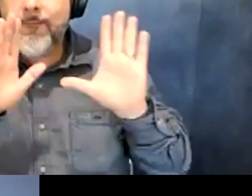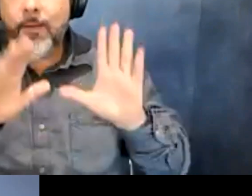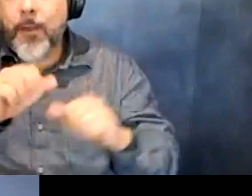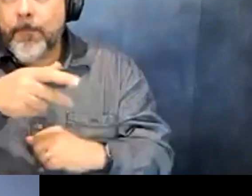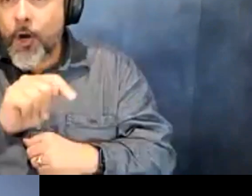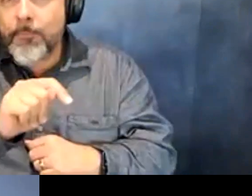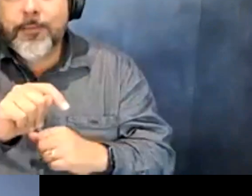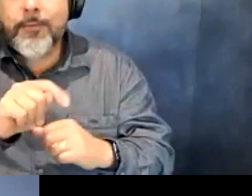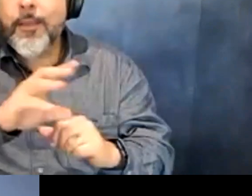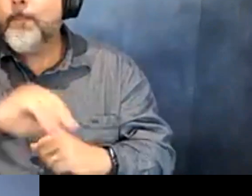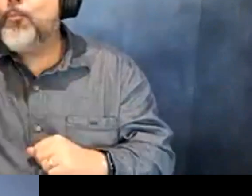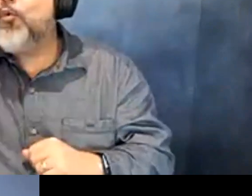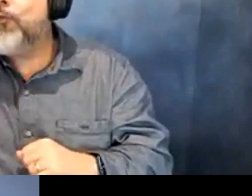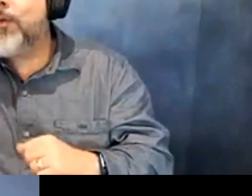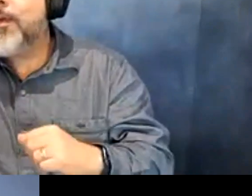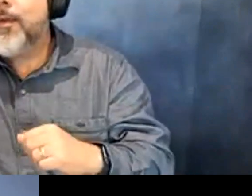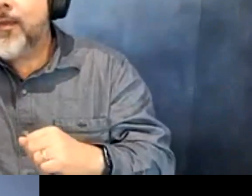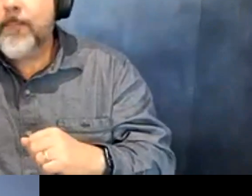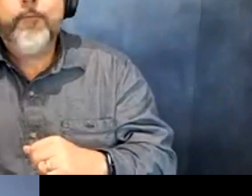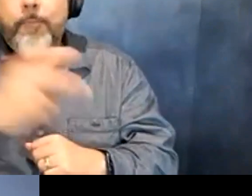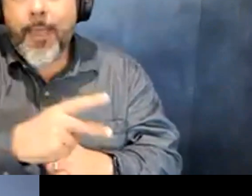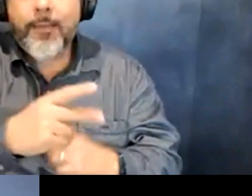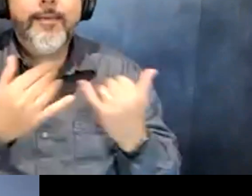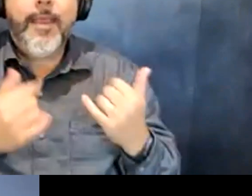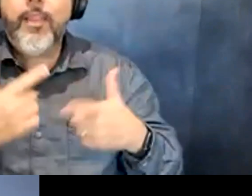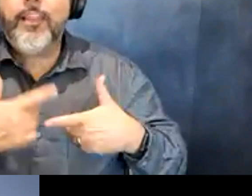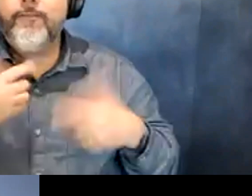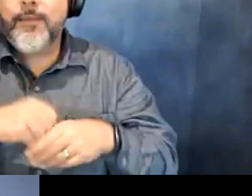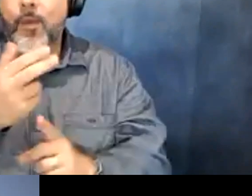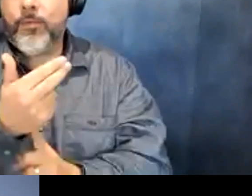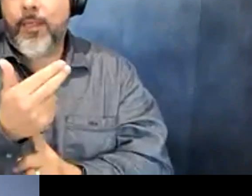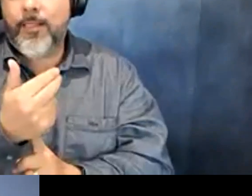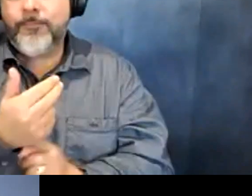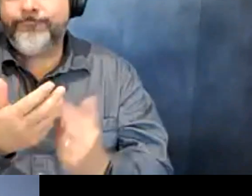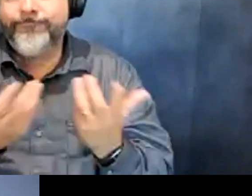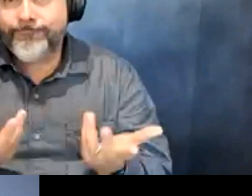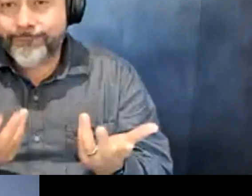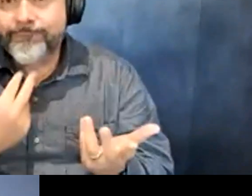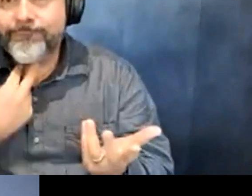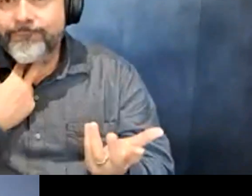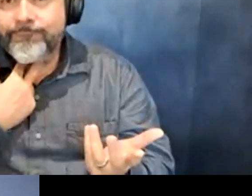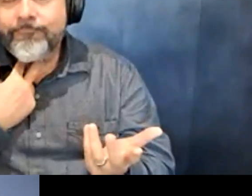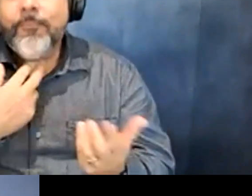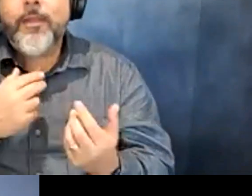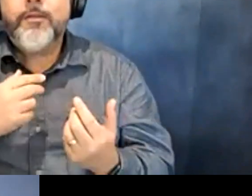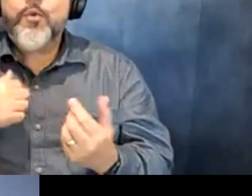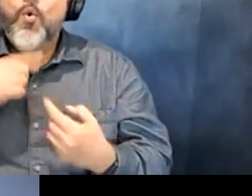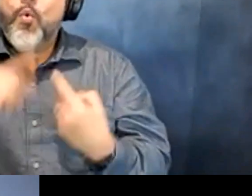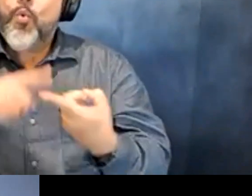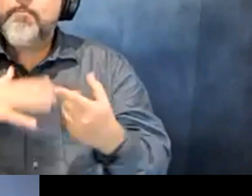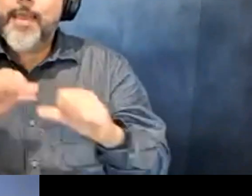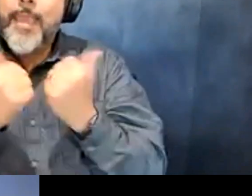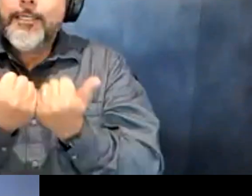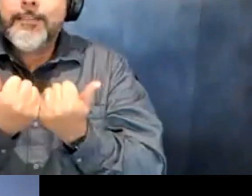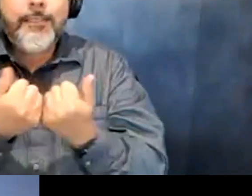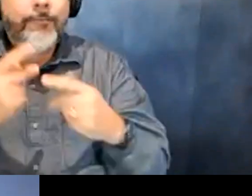And she is now living in a hotel. And the response when we were asking, my agency was trying to figure out what's